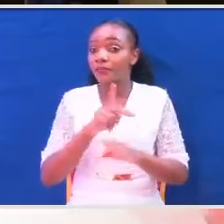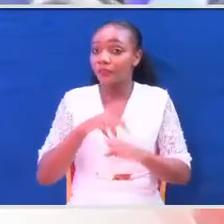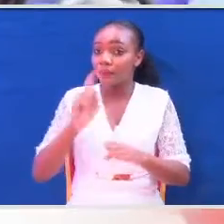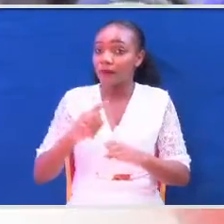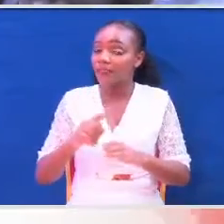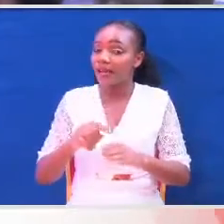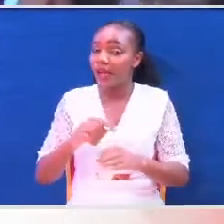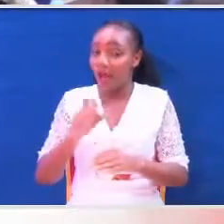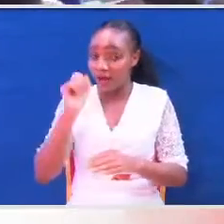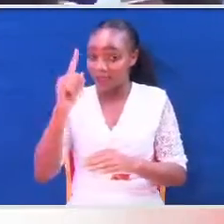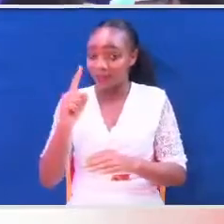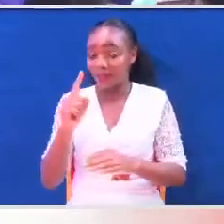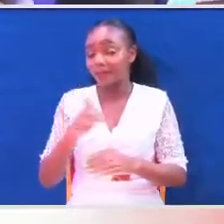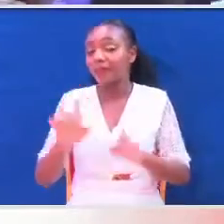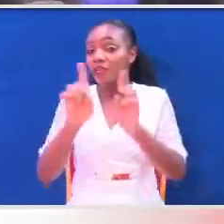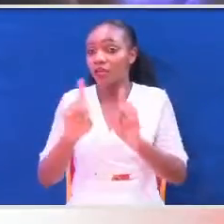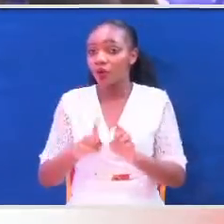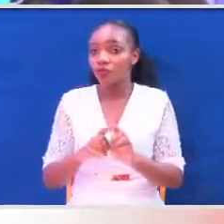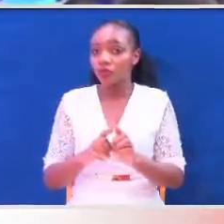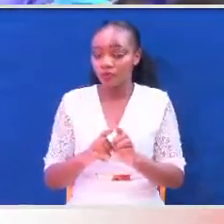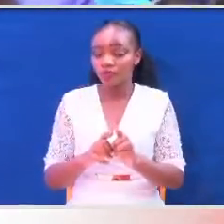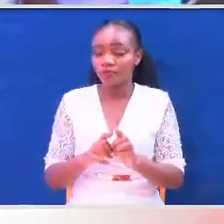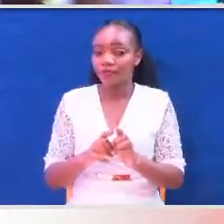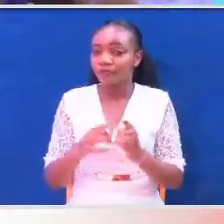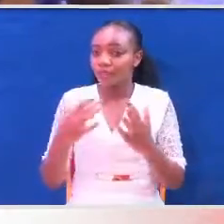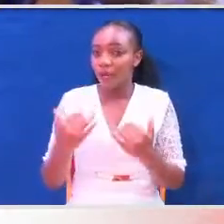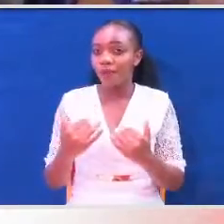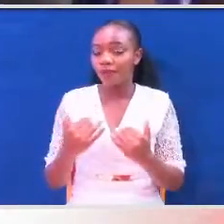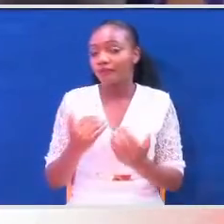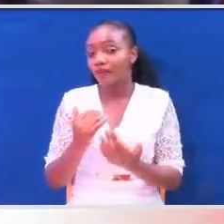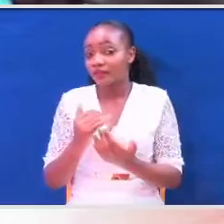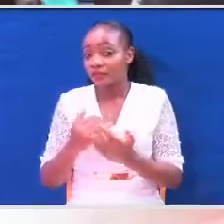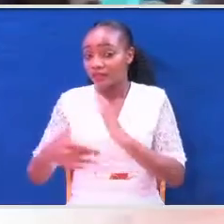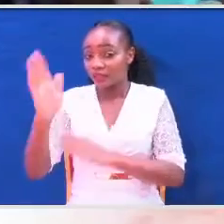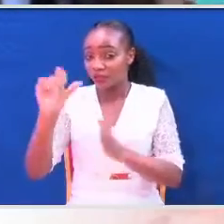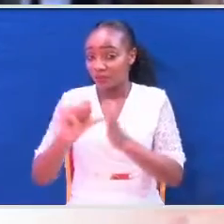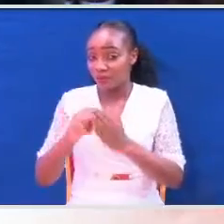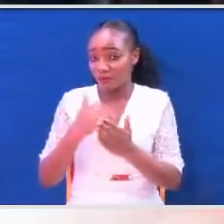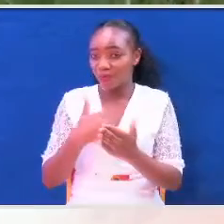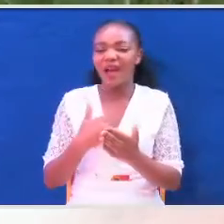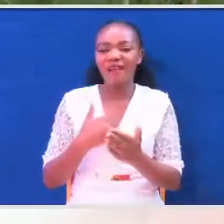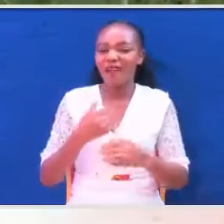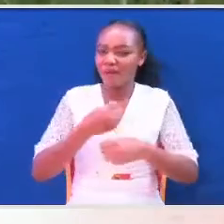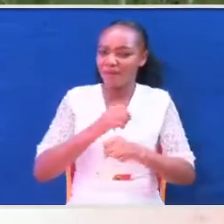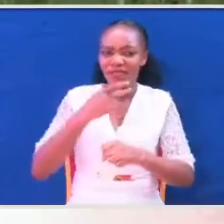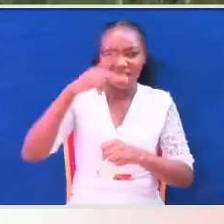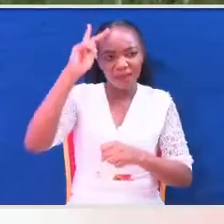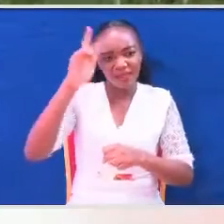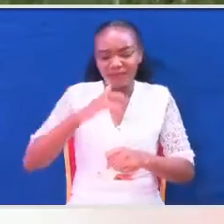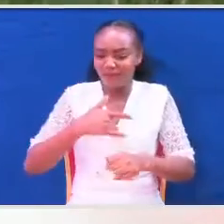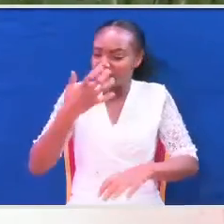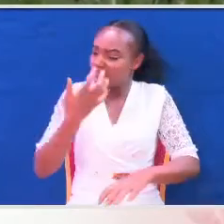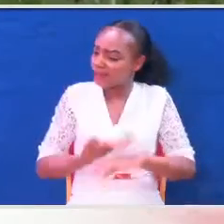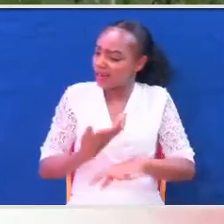on. Insecurity in Baringo County has made it difficult for parents to raise school fees for their children, following the